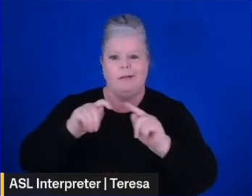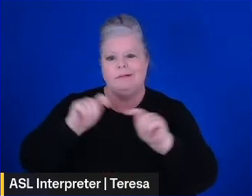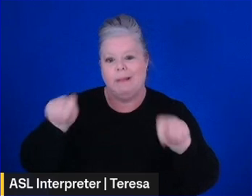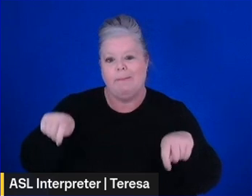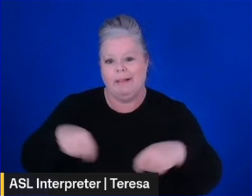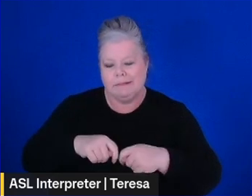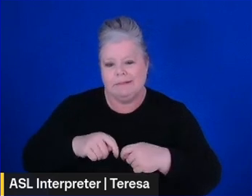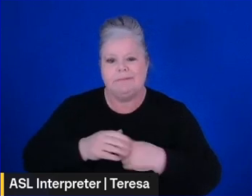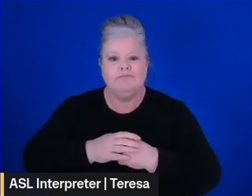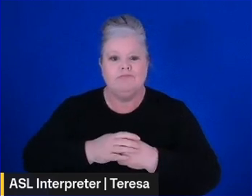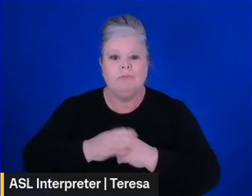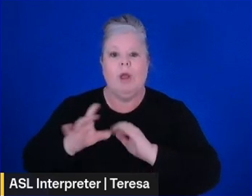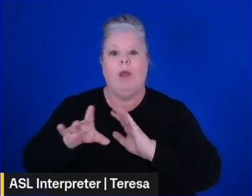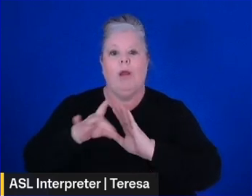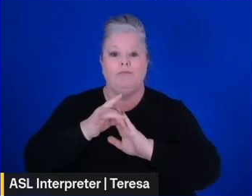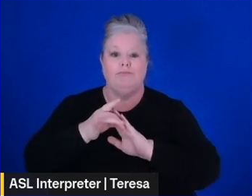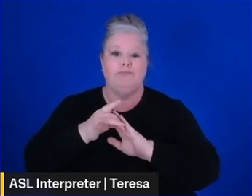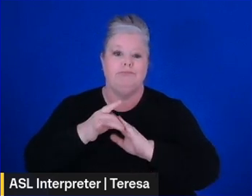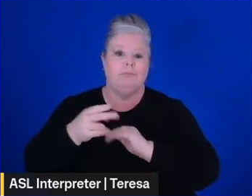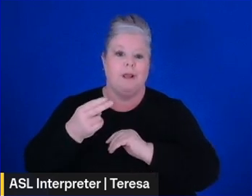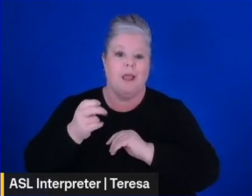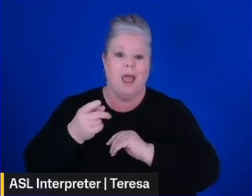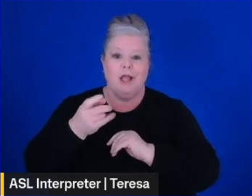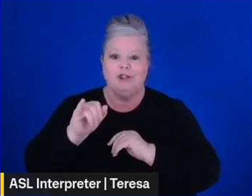can select HashiTools,